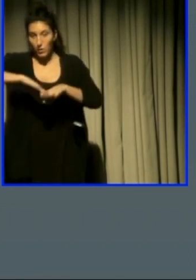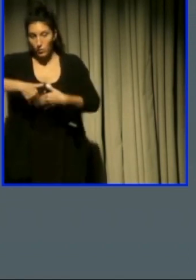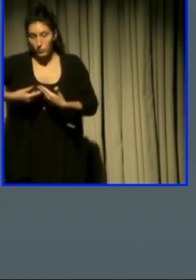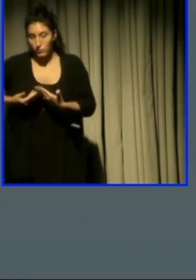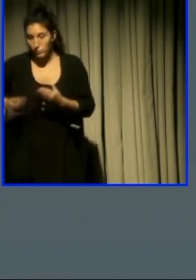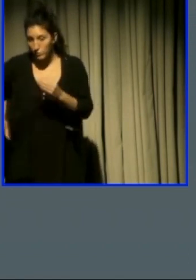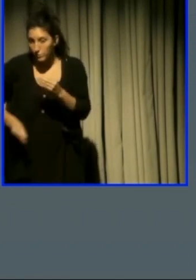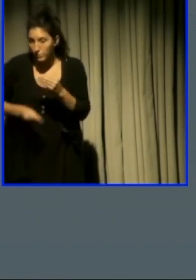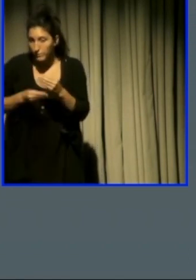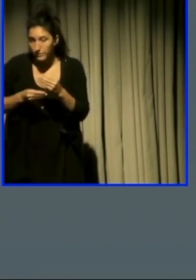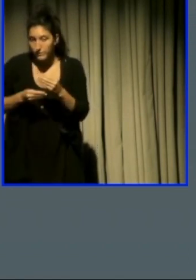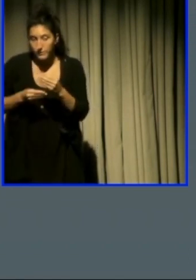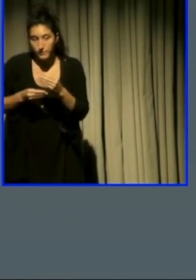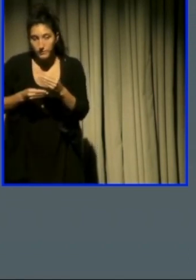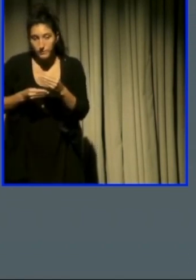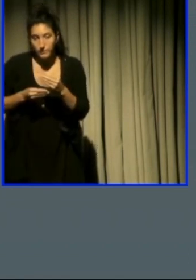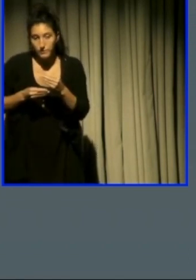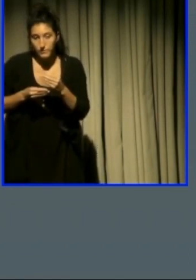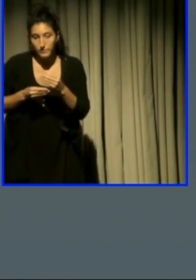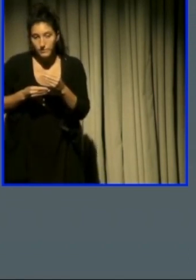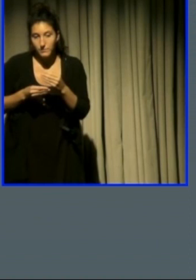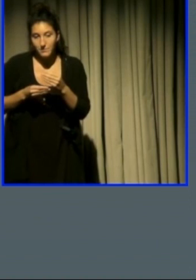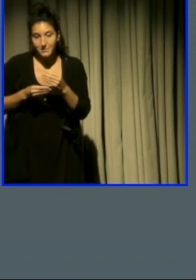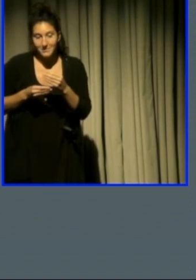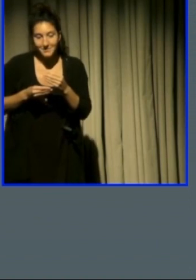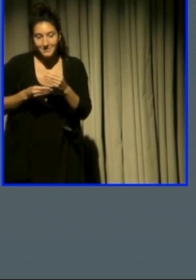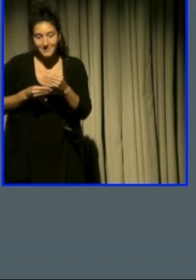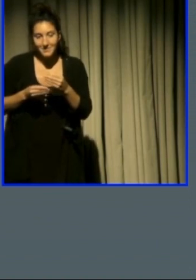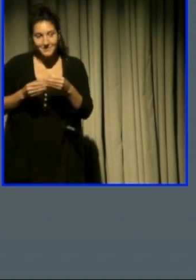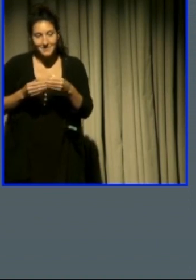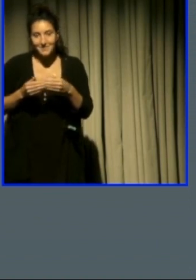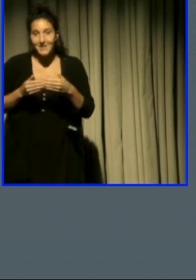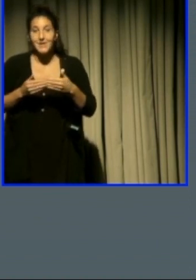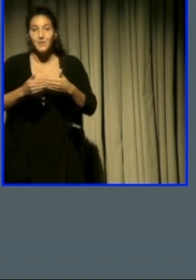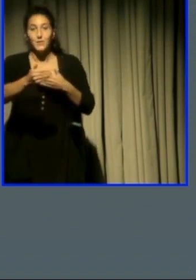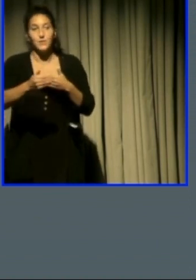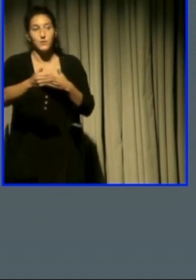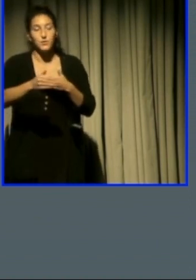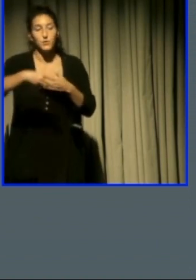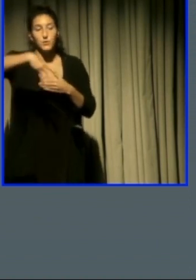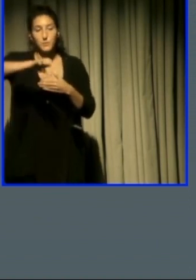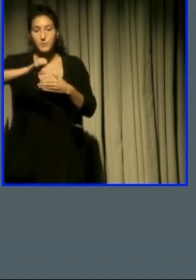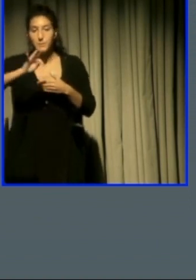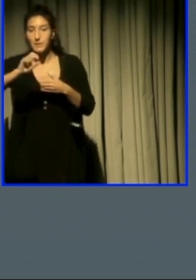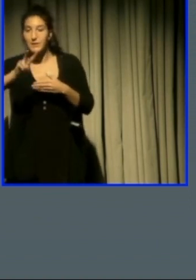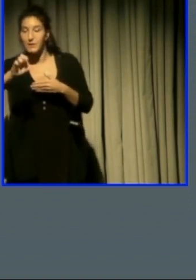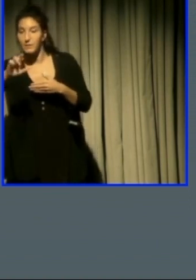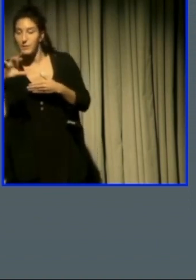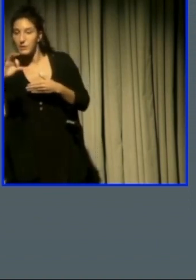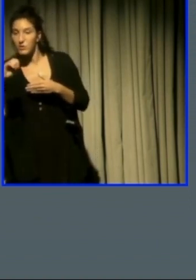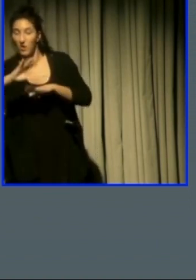presentation on a quote where I think it really captures the metaverse that we're in the midst of creating. The future